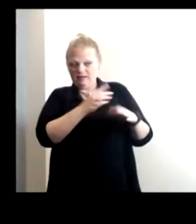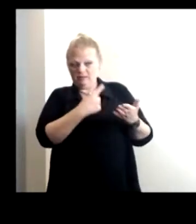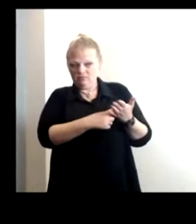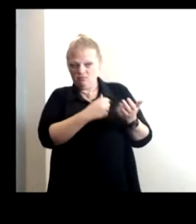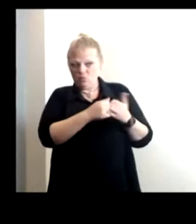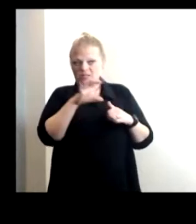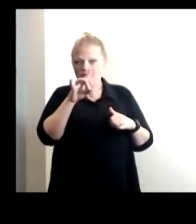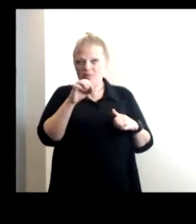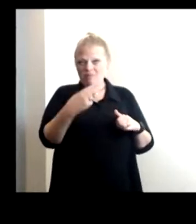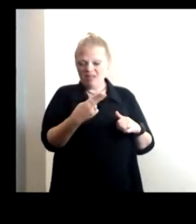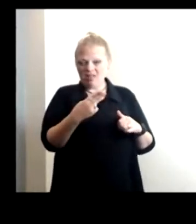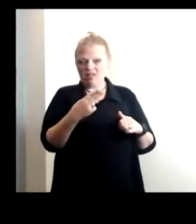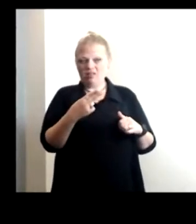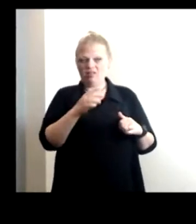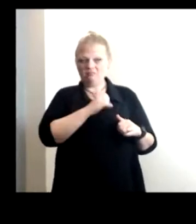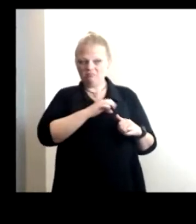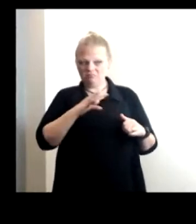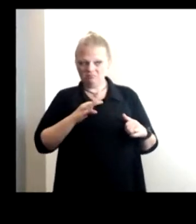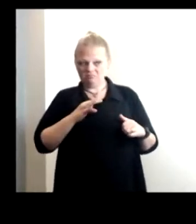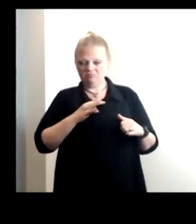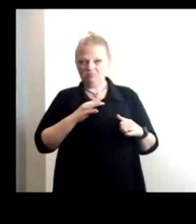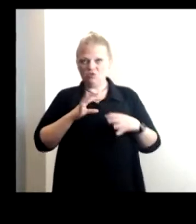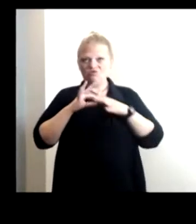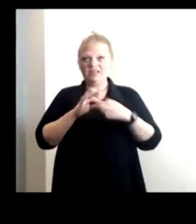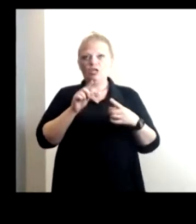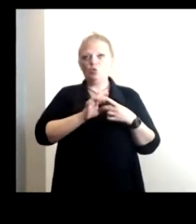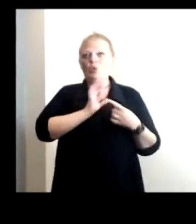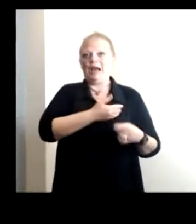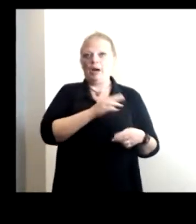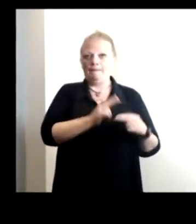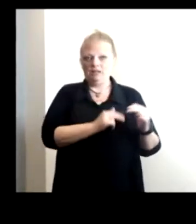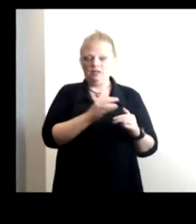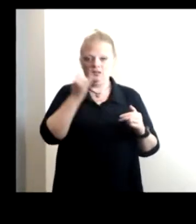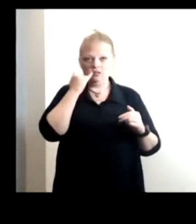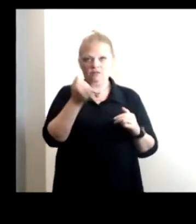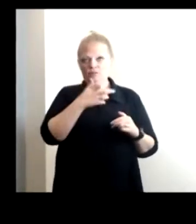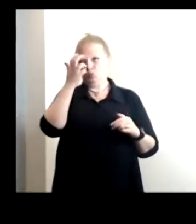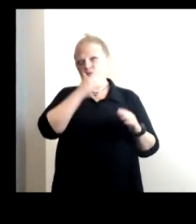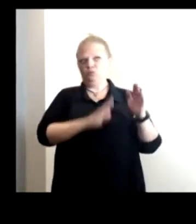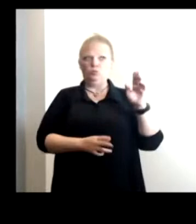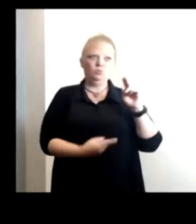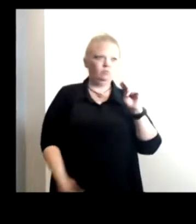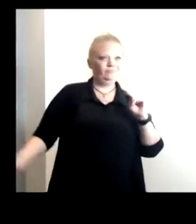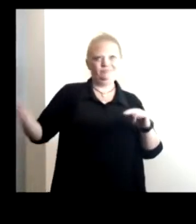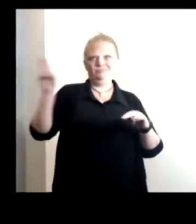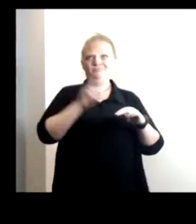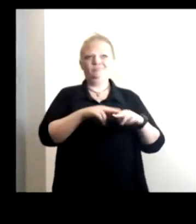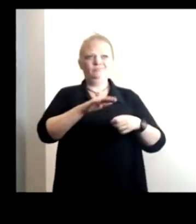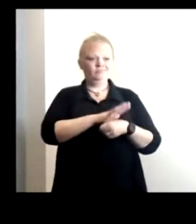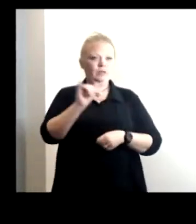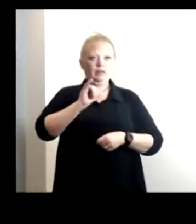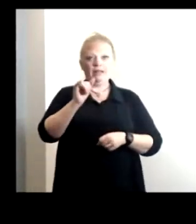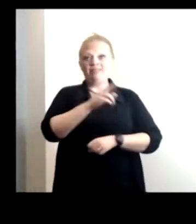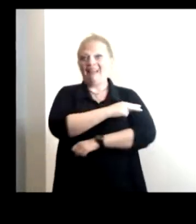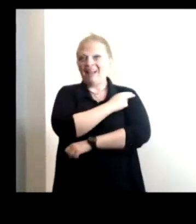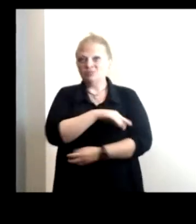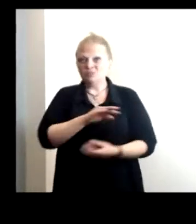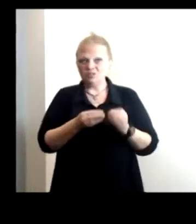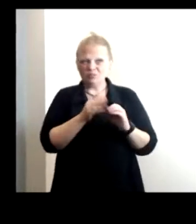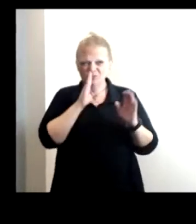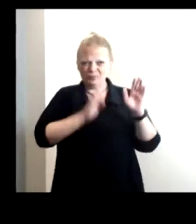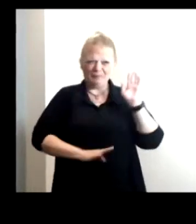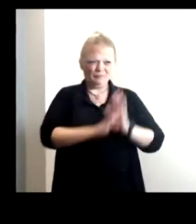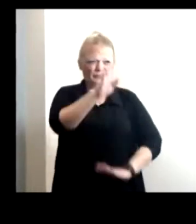personnel that directly relates to our buildings. If we saw a dramatic increase in cases locally such that the hospitalization rate really went